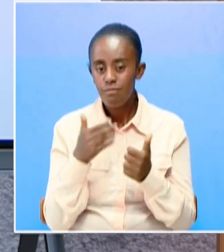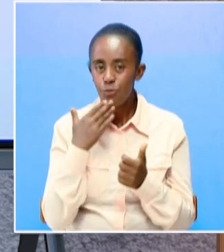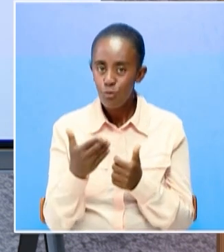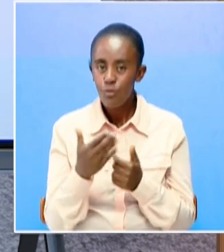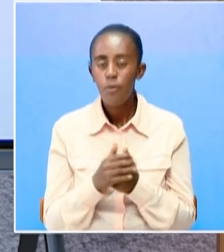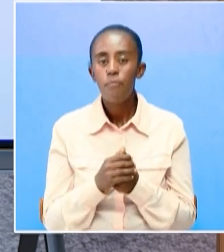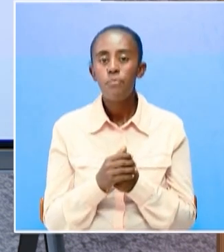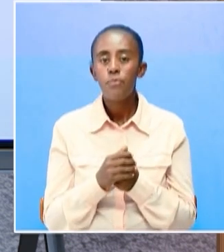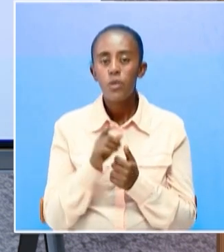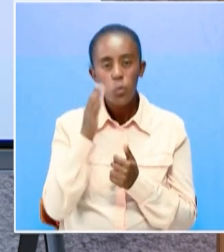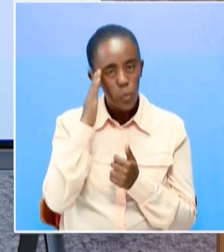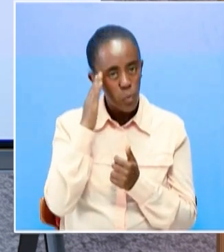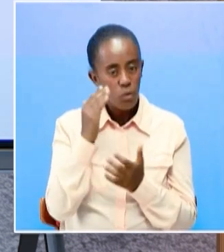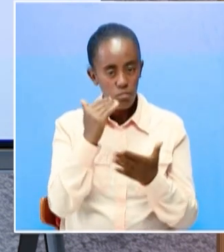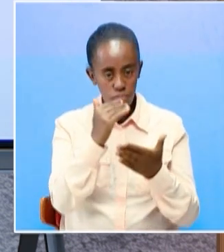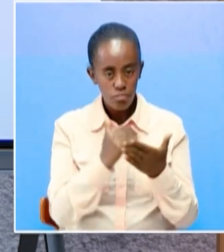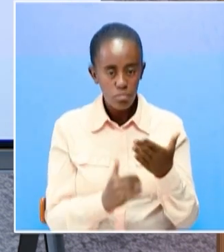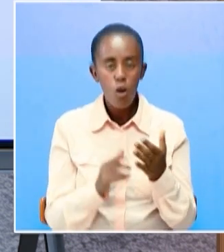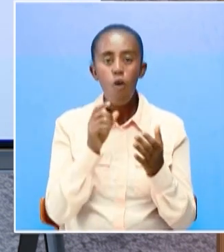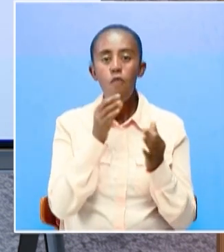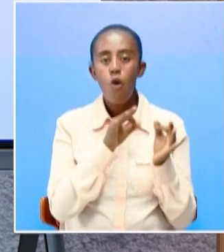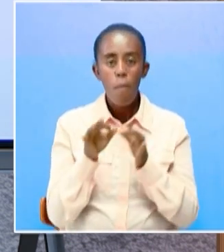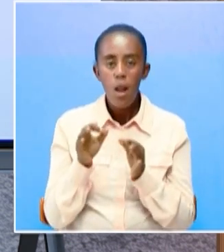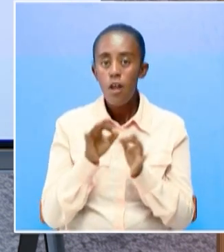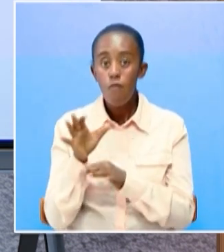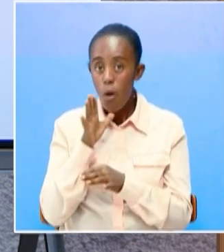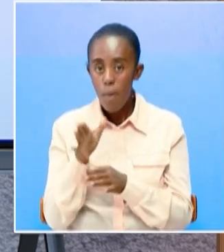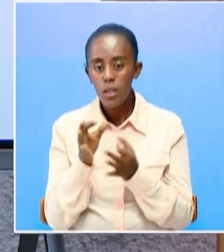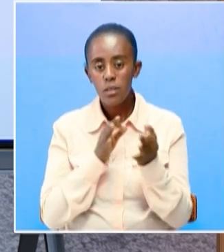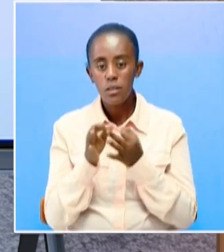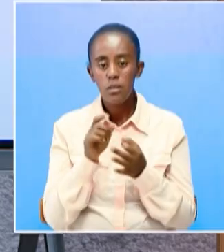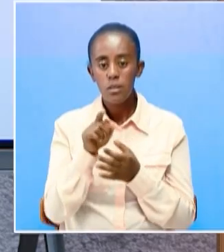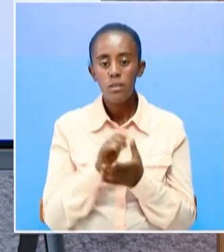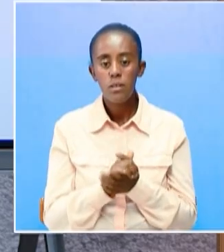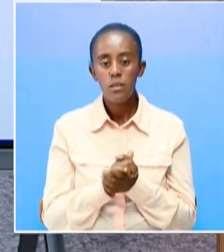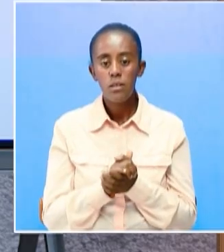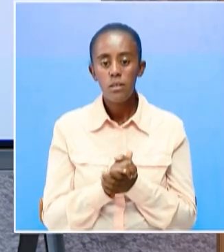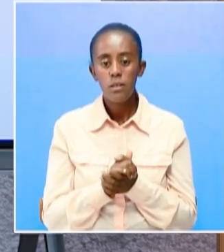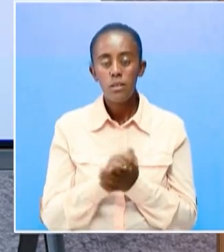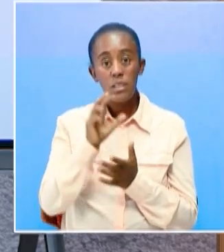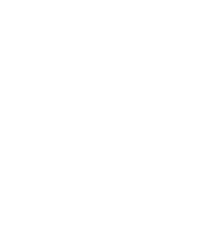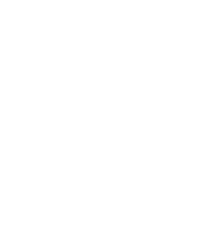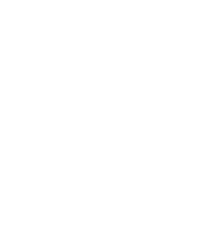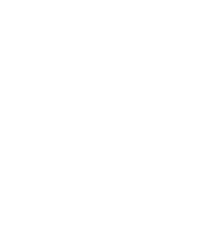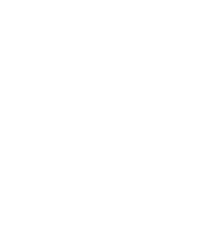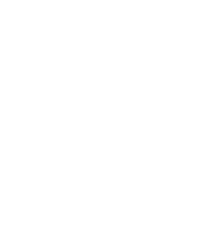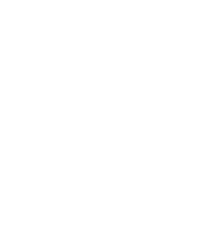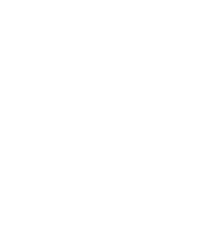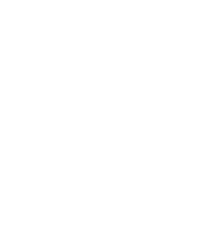list what you know about formal expressions and informal expressions. You have only 30 seconds.